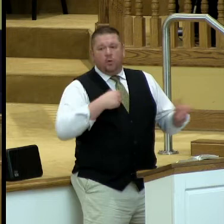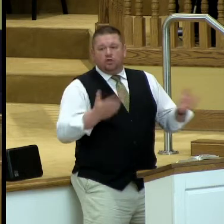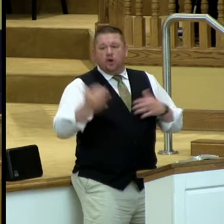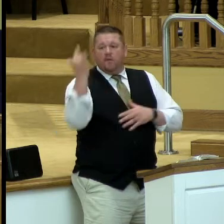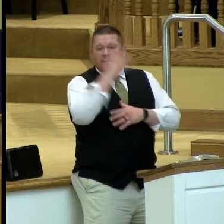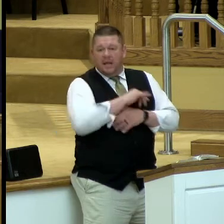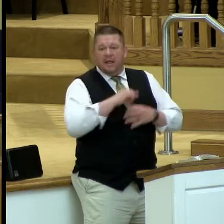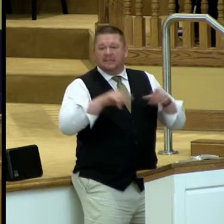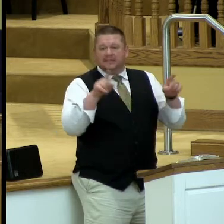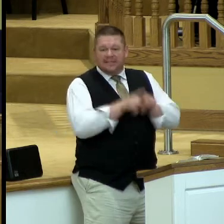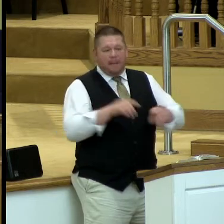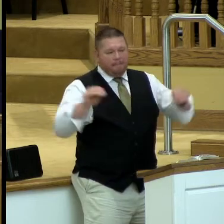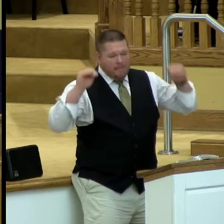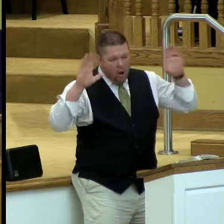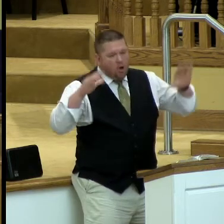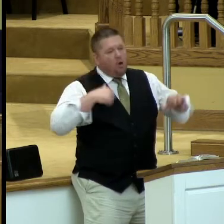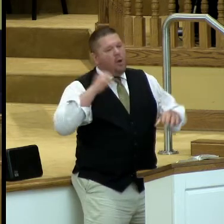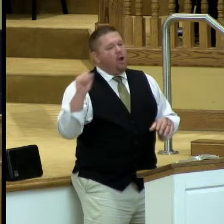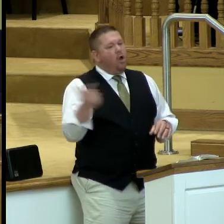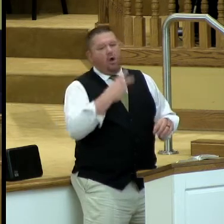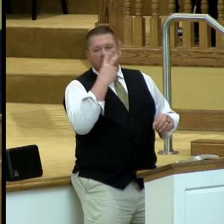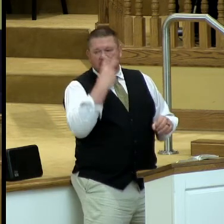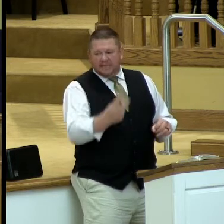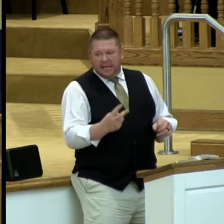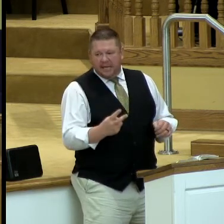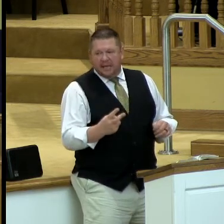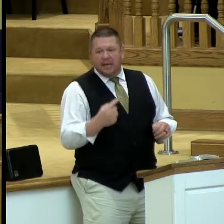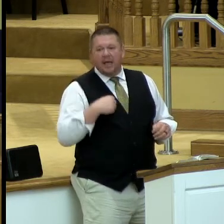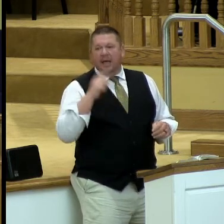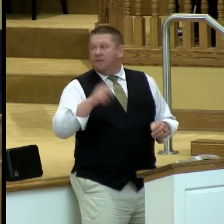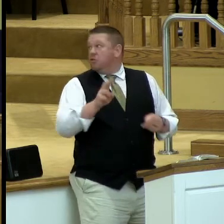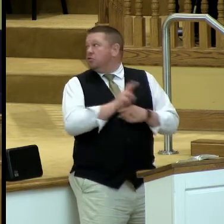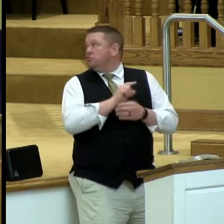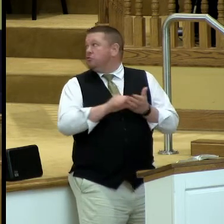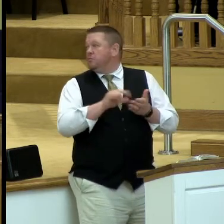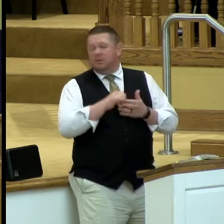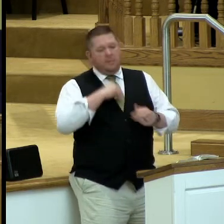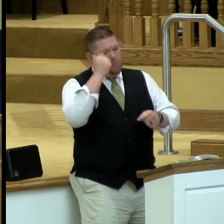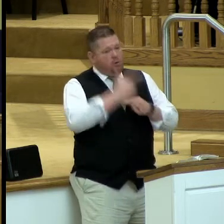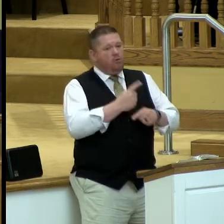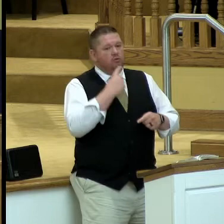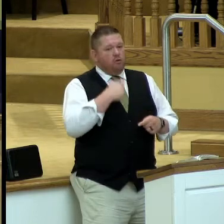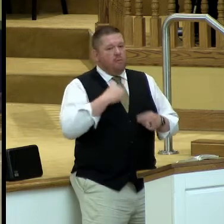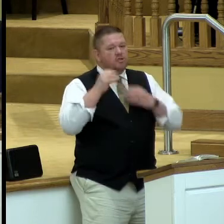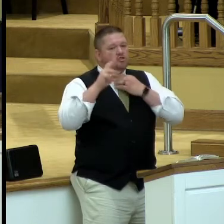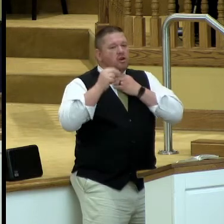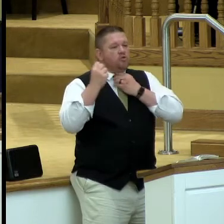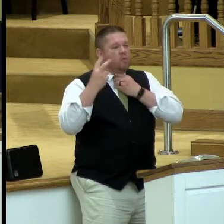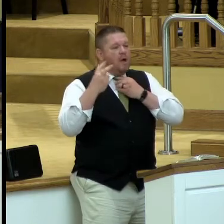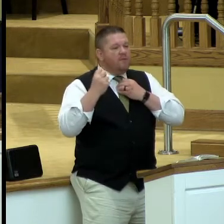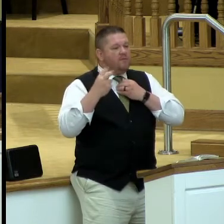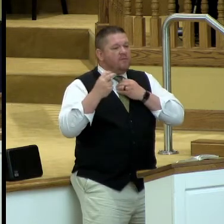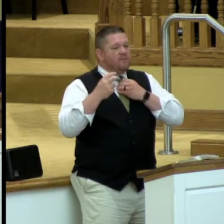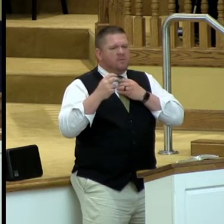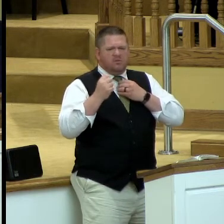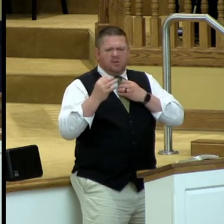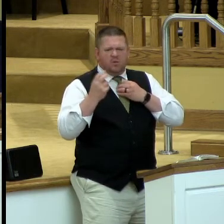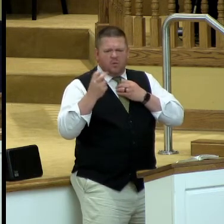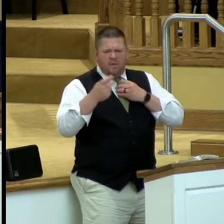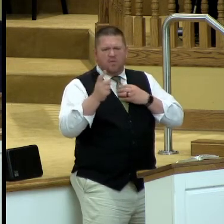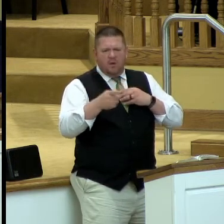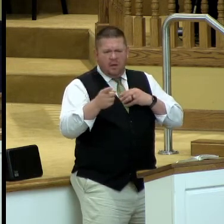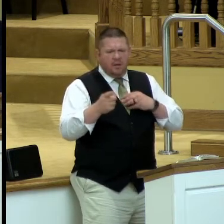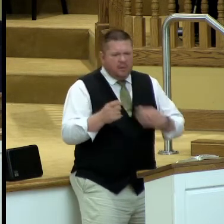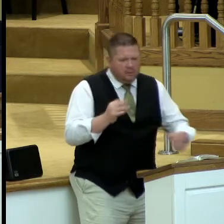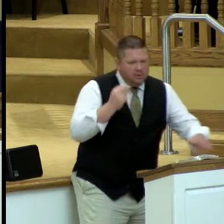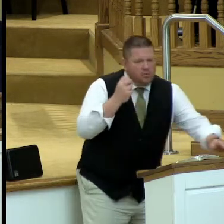serve today. That's the same miracle that you can all see. I've got to use the scripture that my brother told me. It was John 12. Wasn't it John 12?